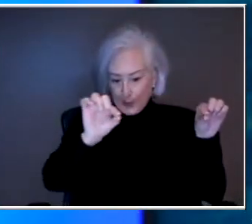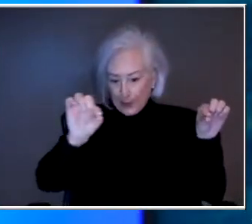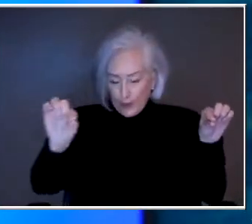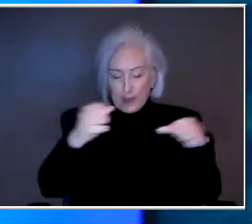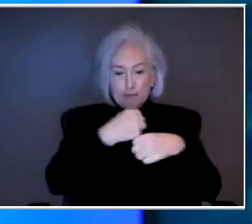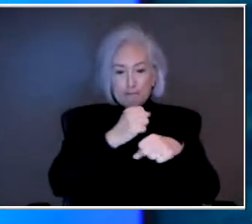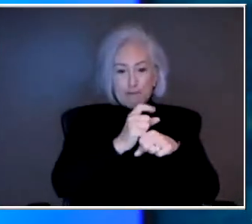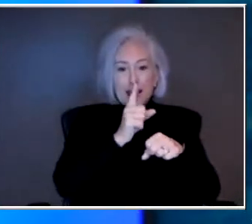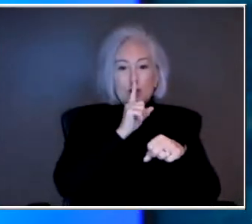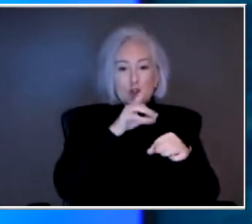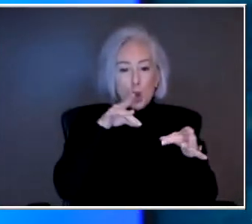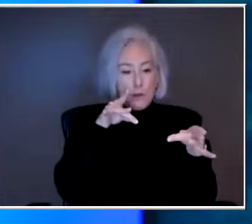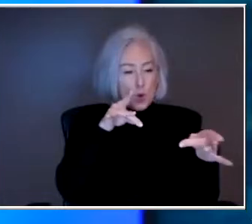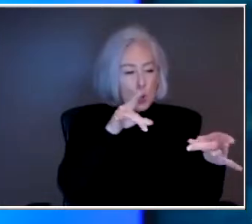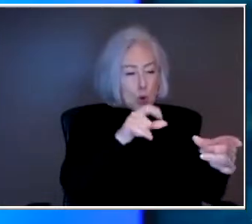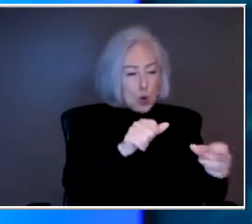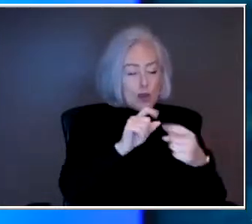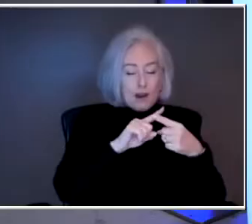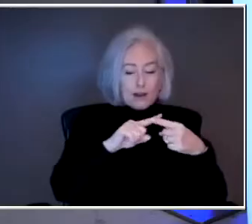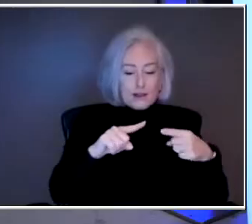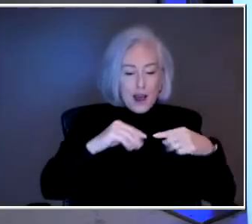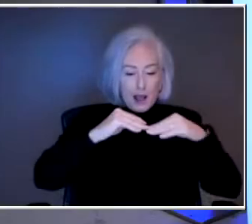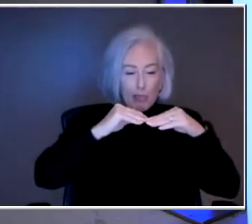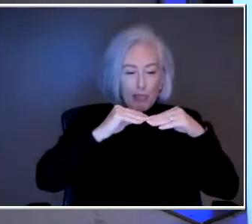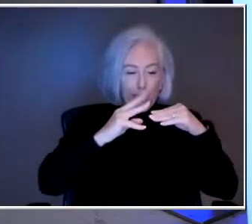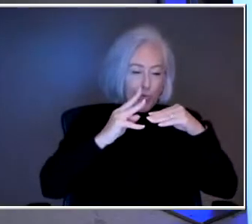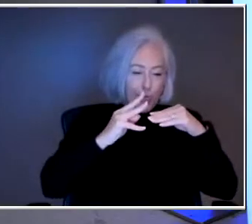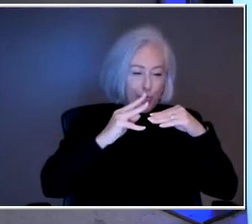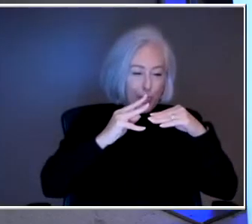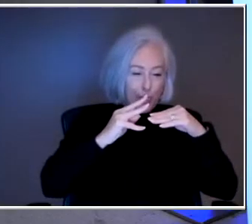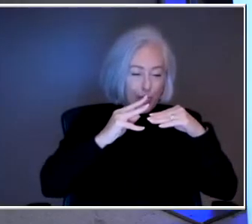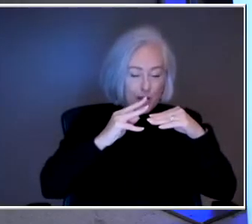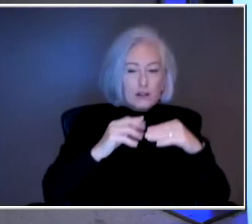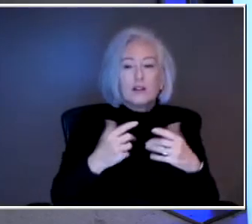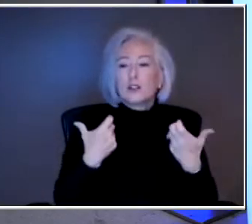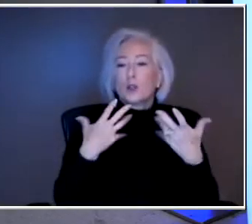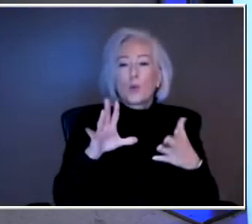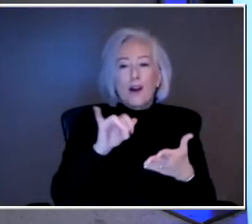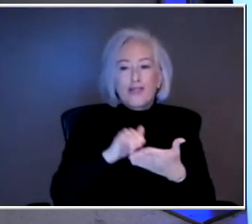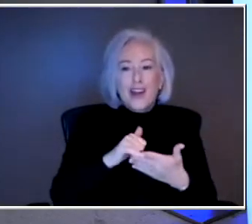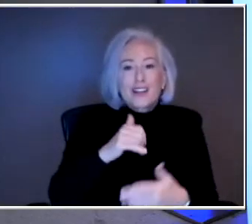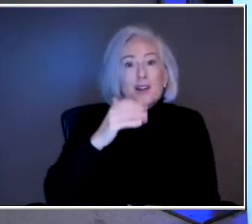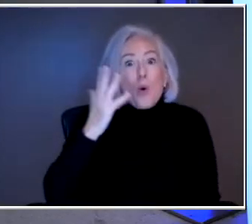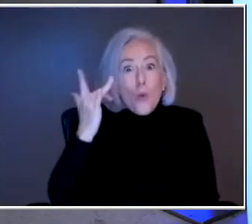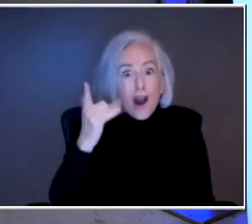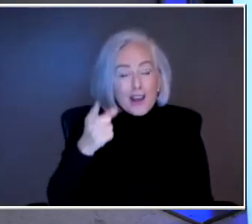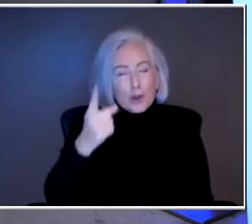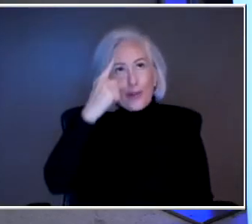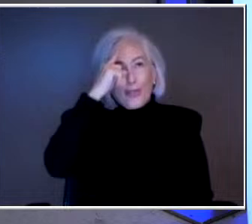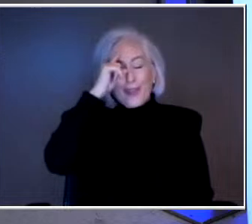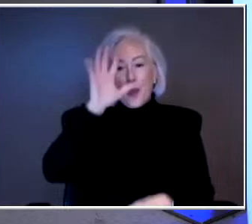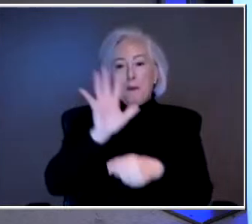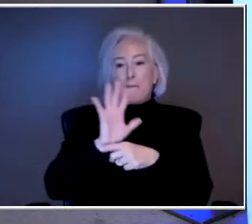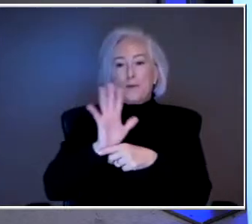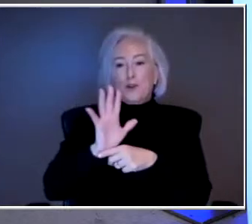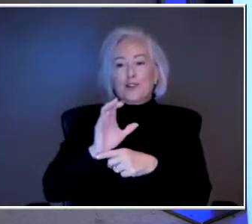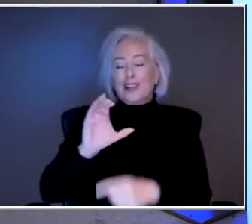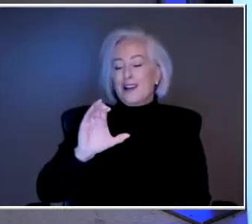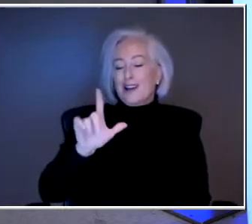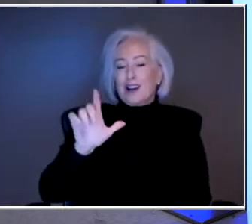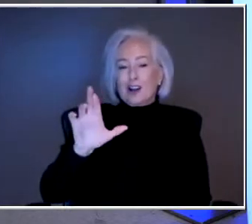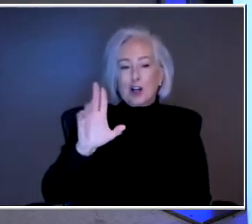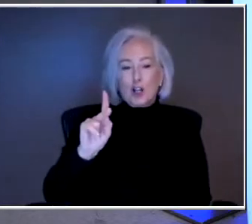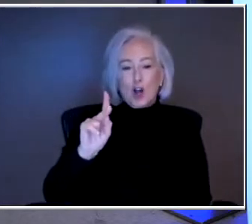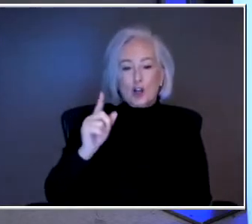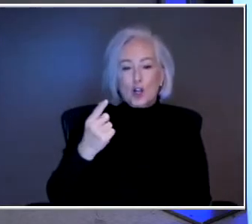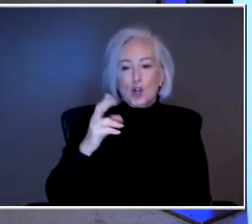or especially any exposed wires. Because I'm thinking of like Clark Griswold and that big giant ball, and that's how when I'm done, I'm just like, I'm ripping them. I'm